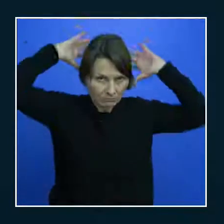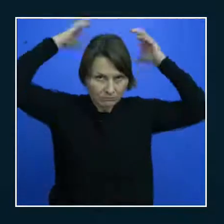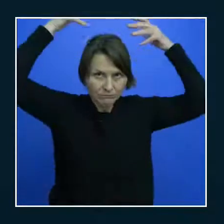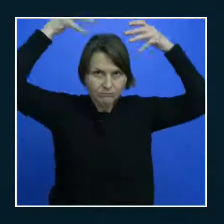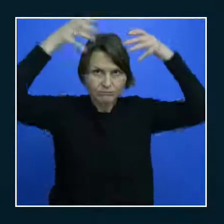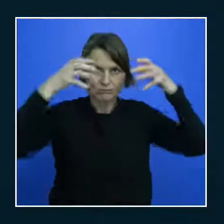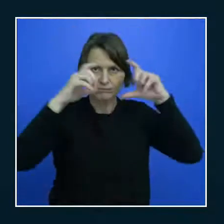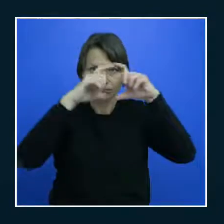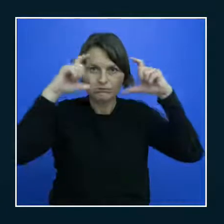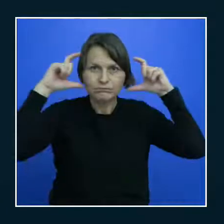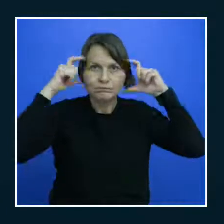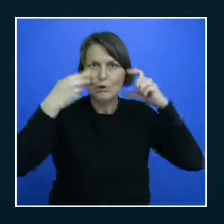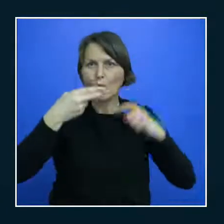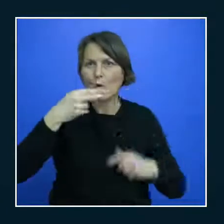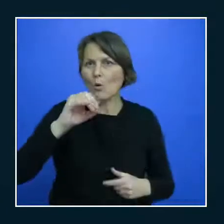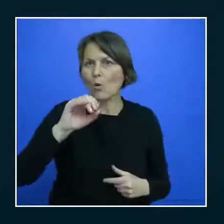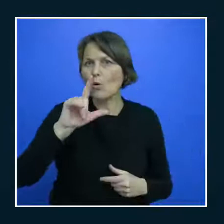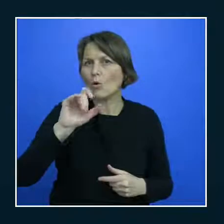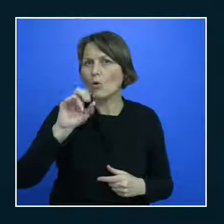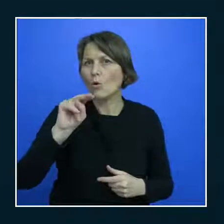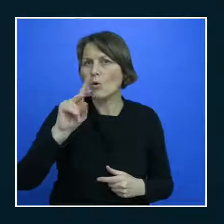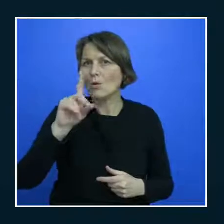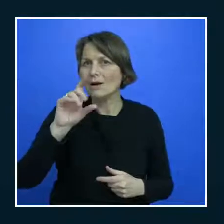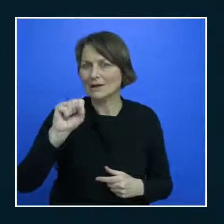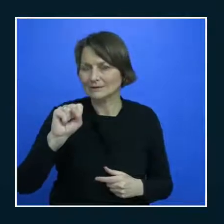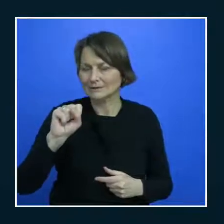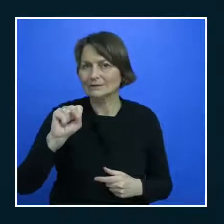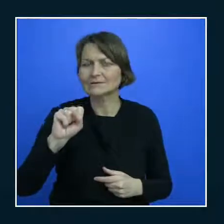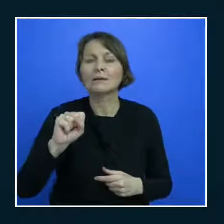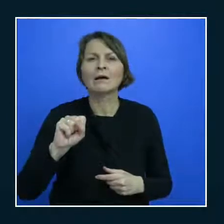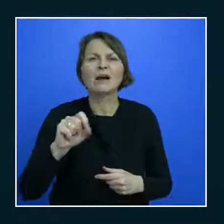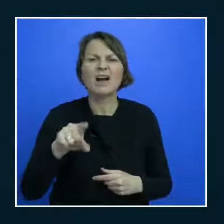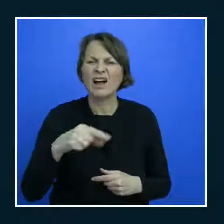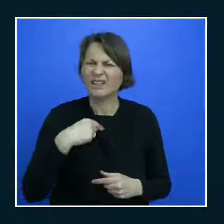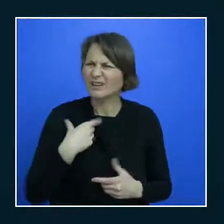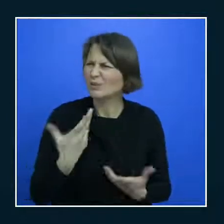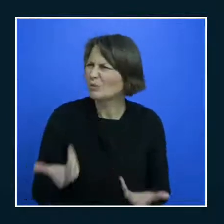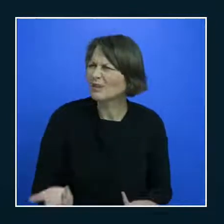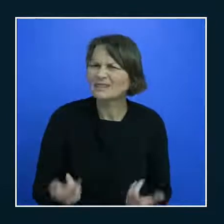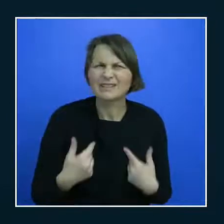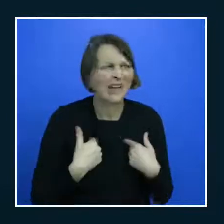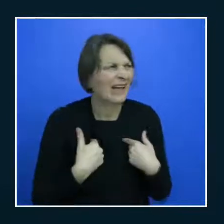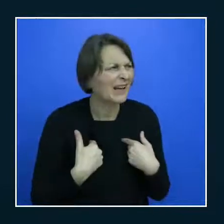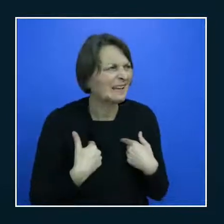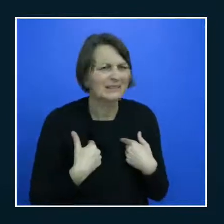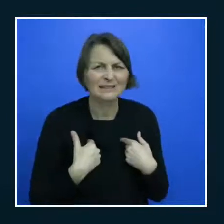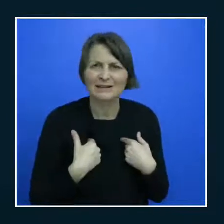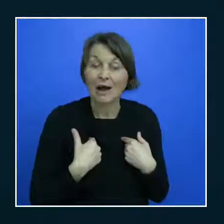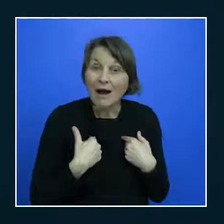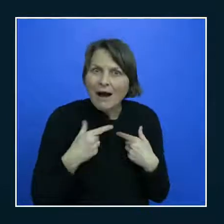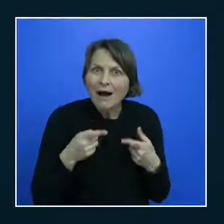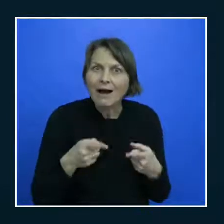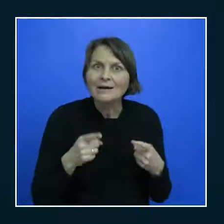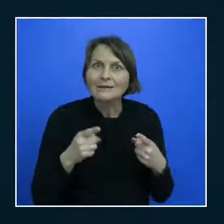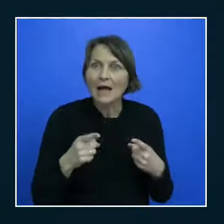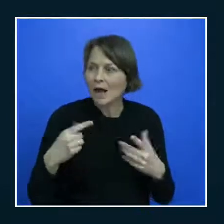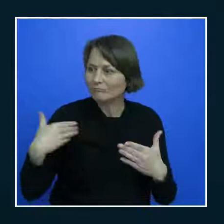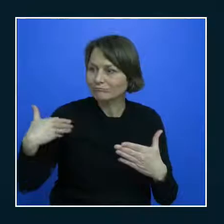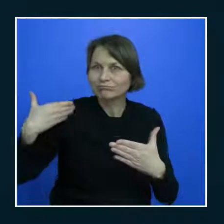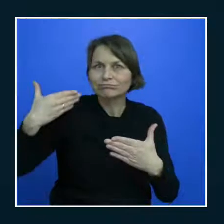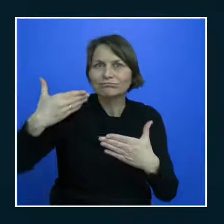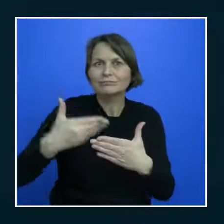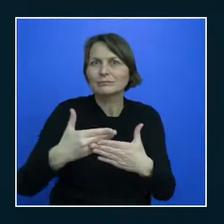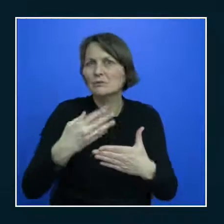Mm-hmm. And I think we're now 4 or 5 years later, I want to say.